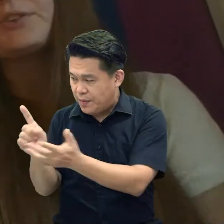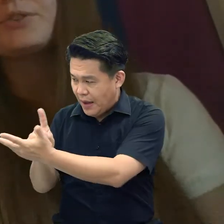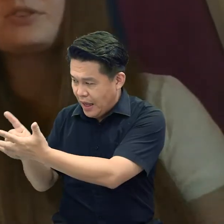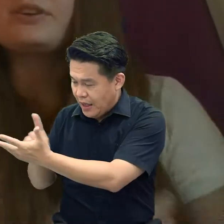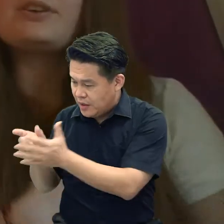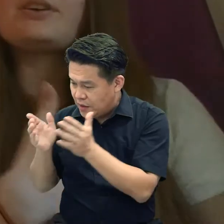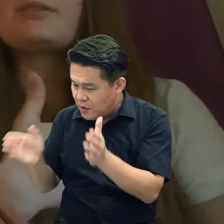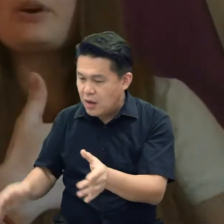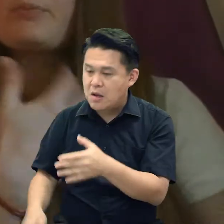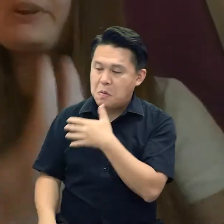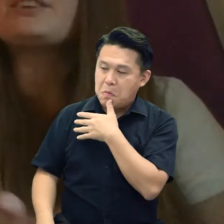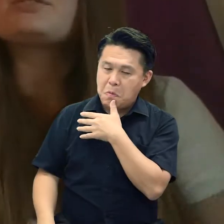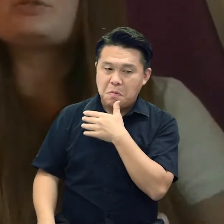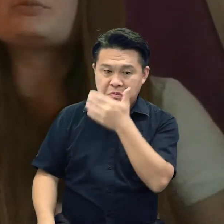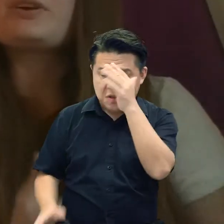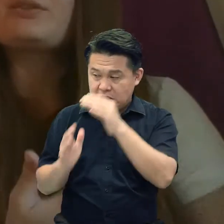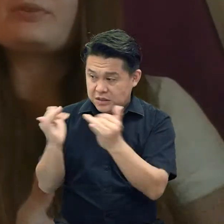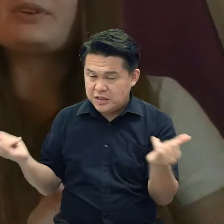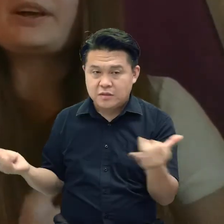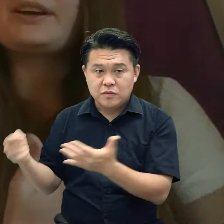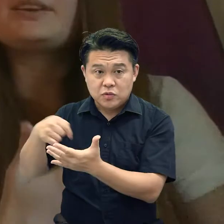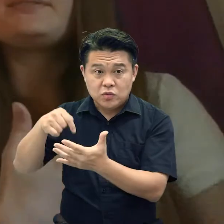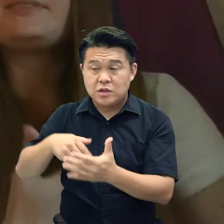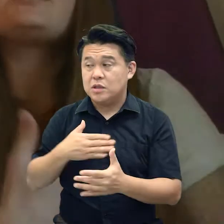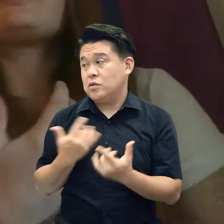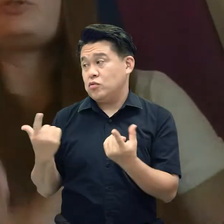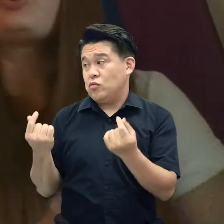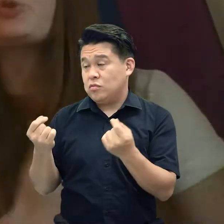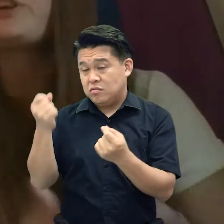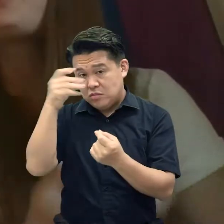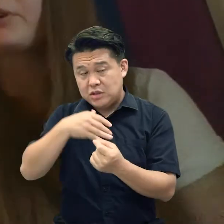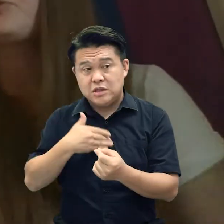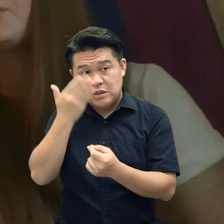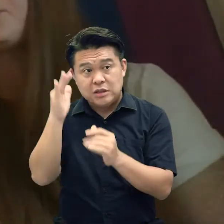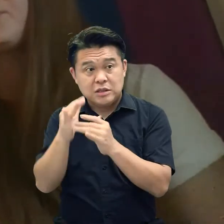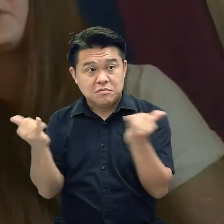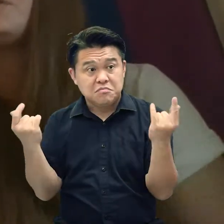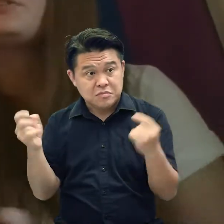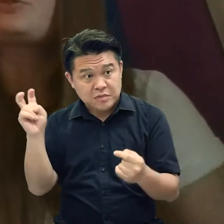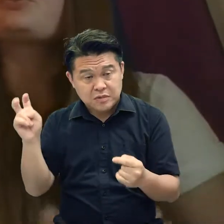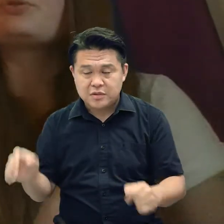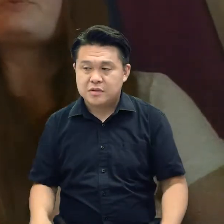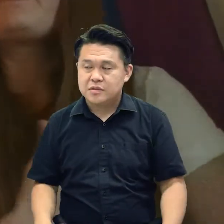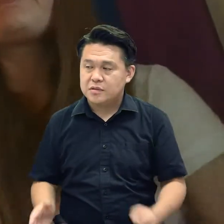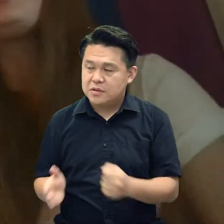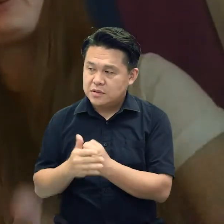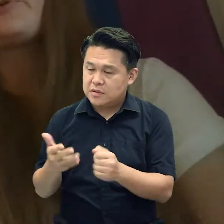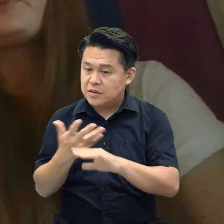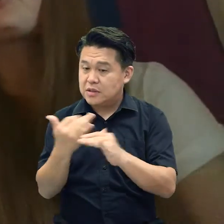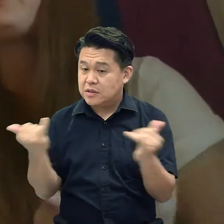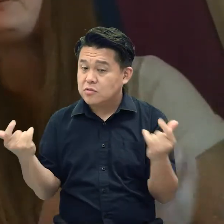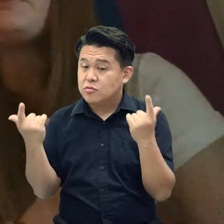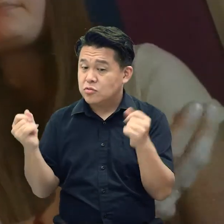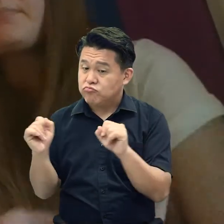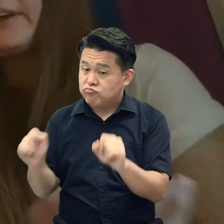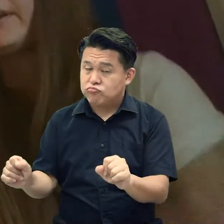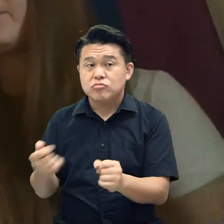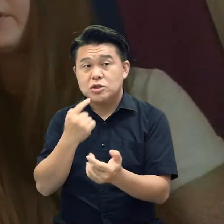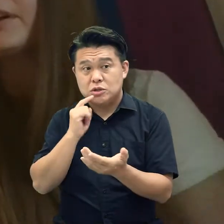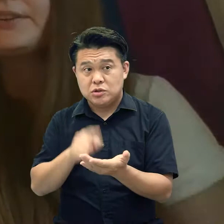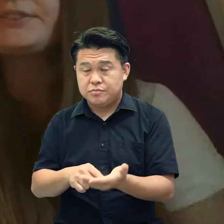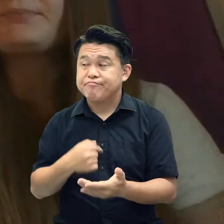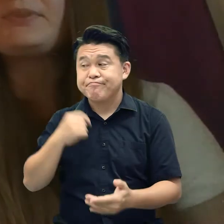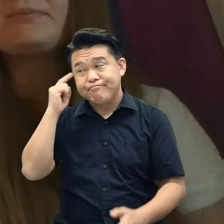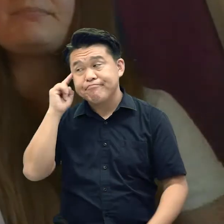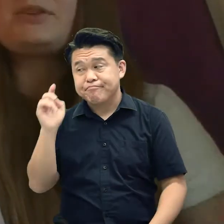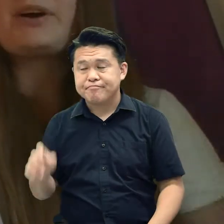other cultures and other places just made it feel like you're a stranger among strangers. It's easier to, just be like